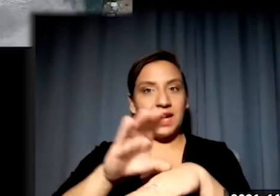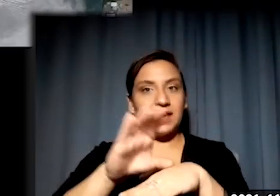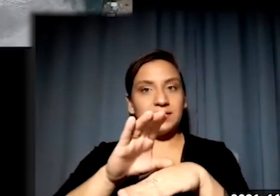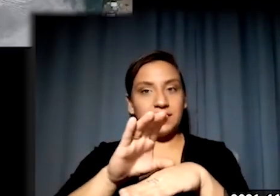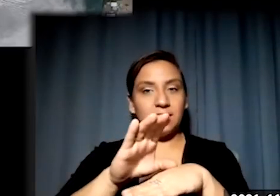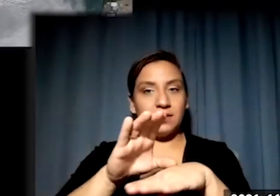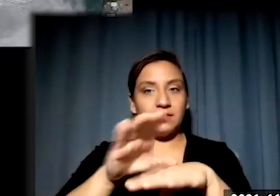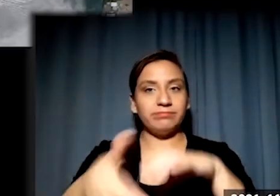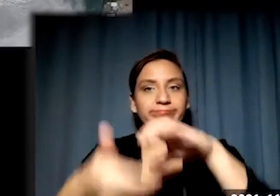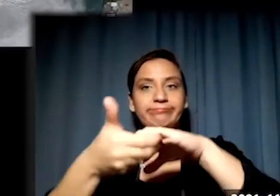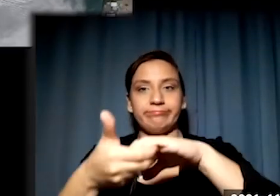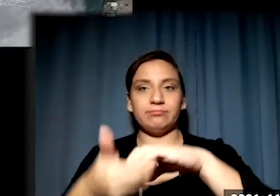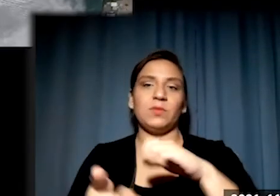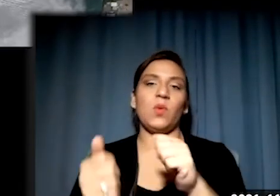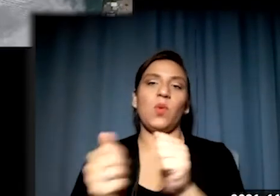unique